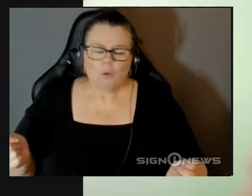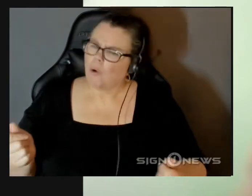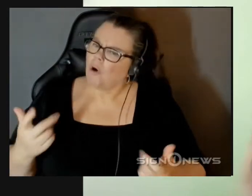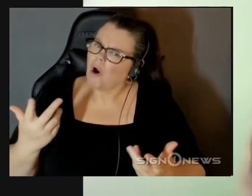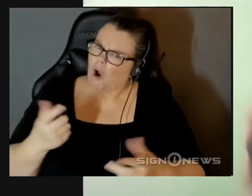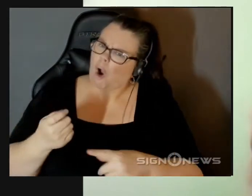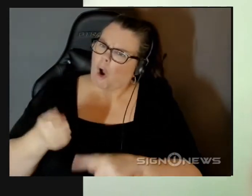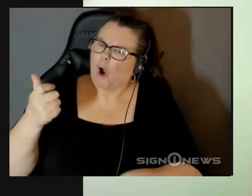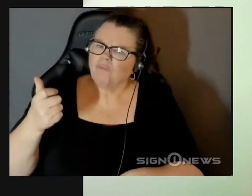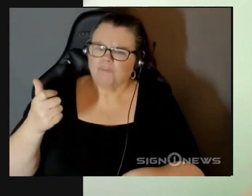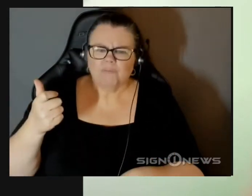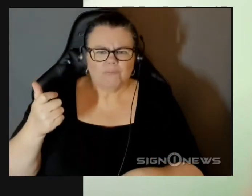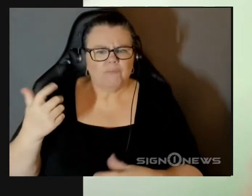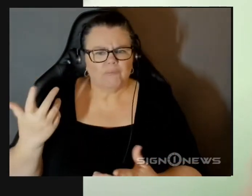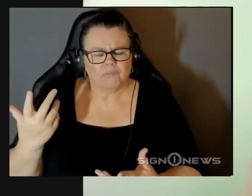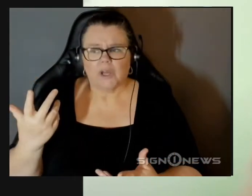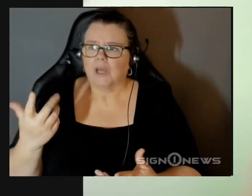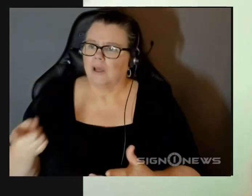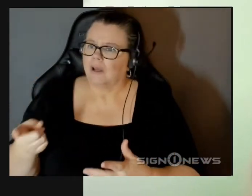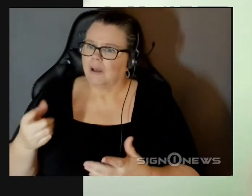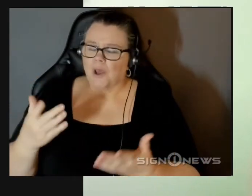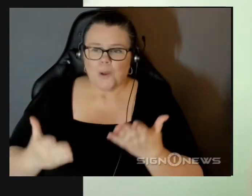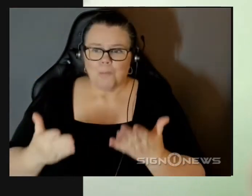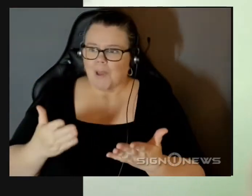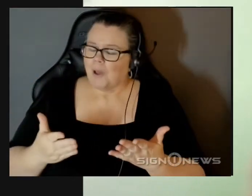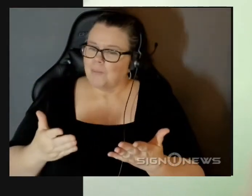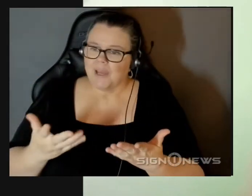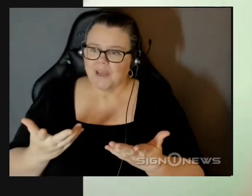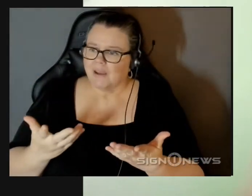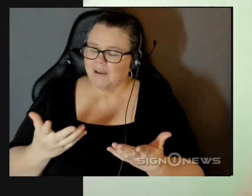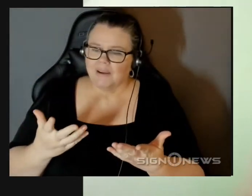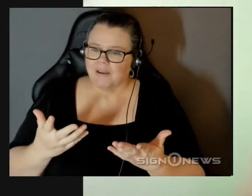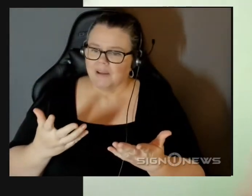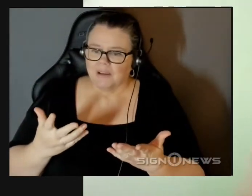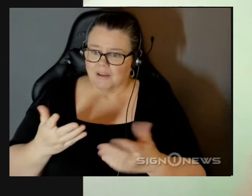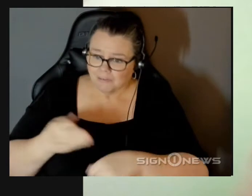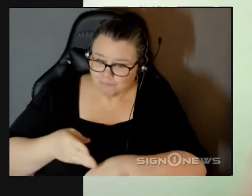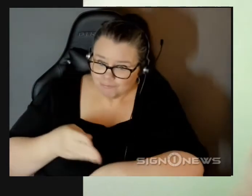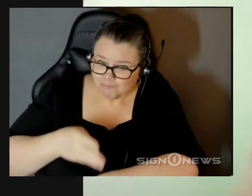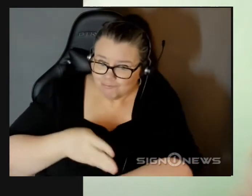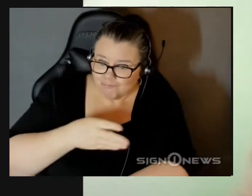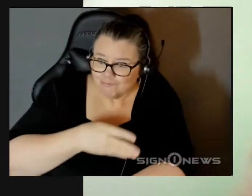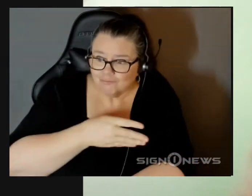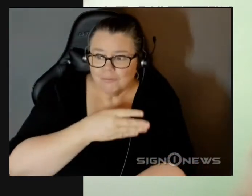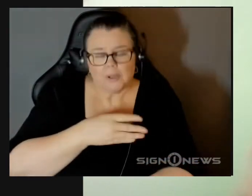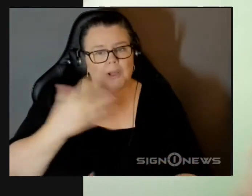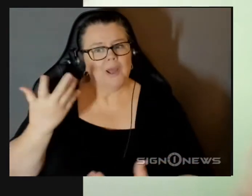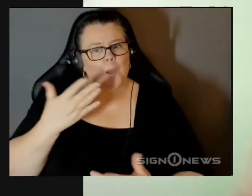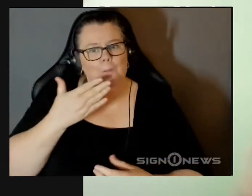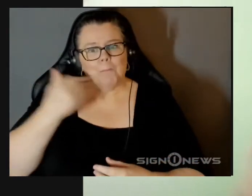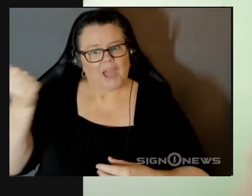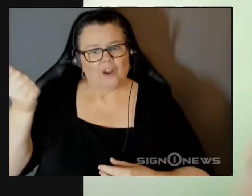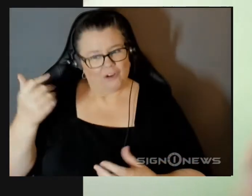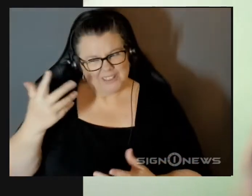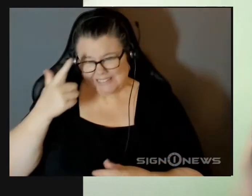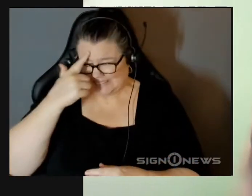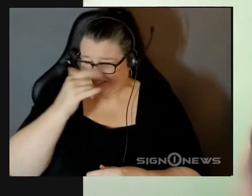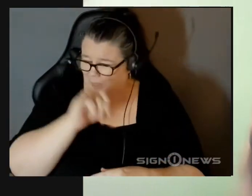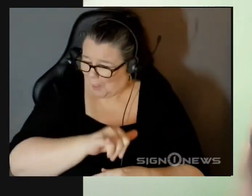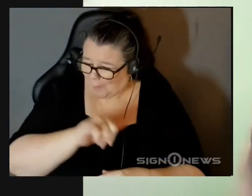more robust. Services get delivered. I think all of those are things that are really highlighted in Britney's case.